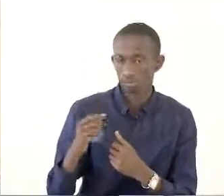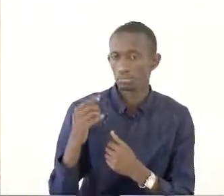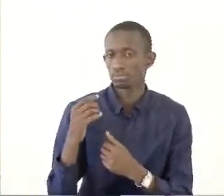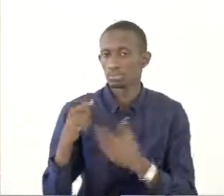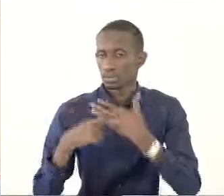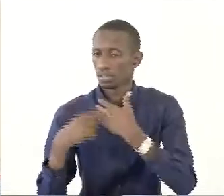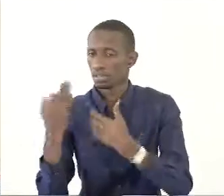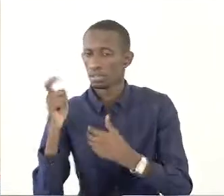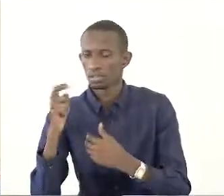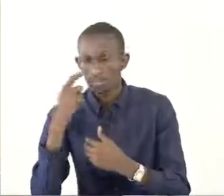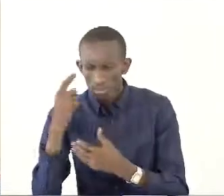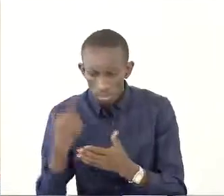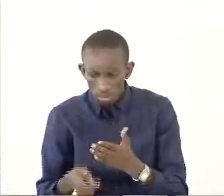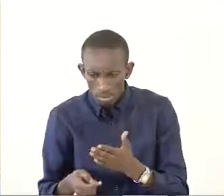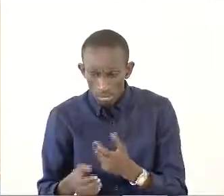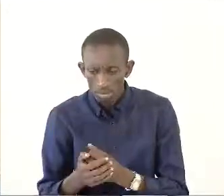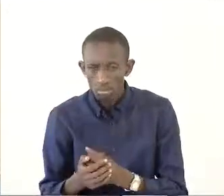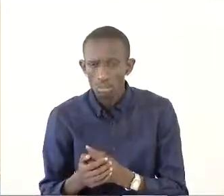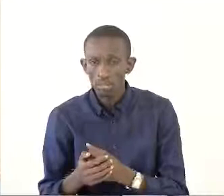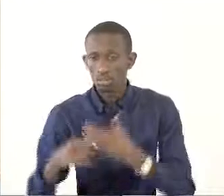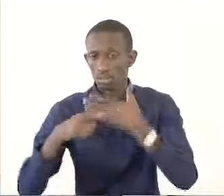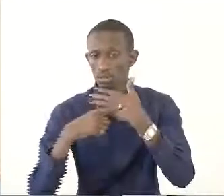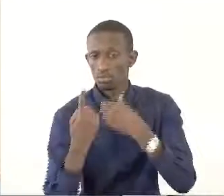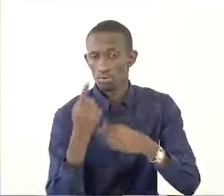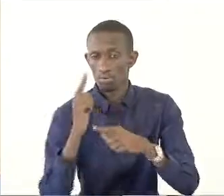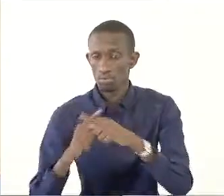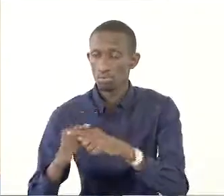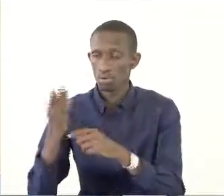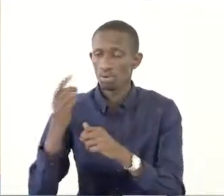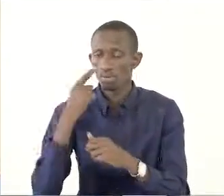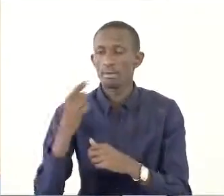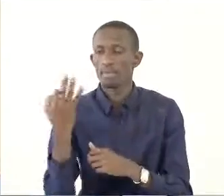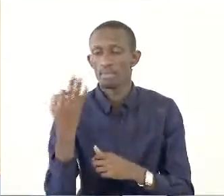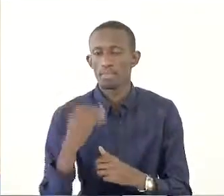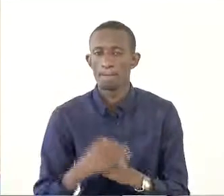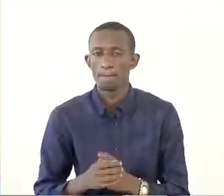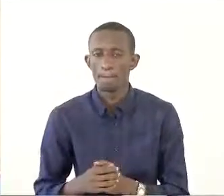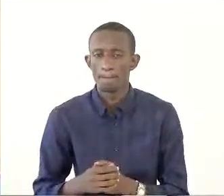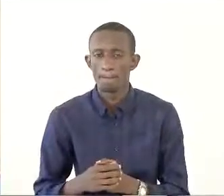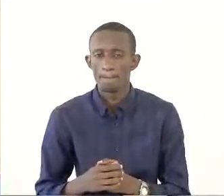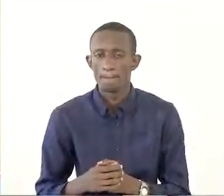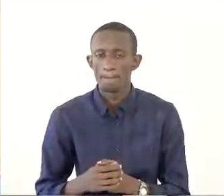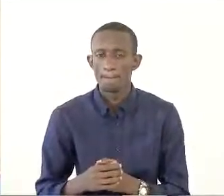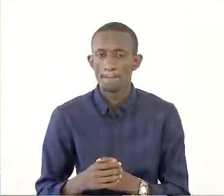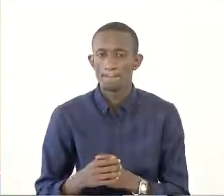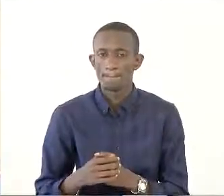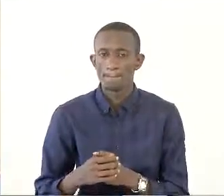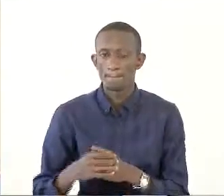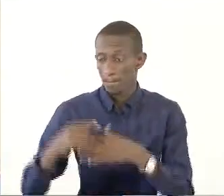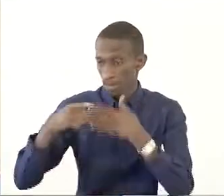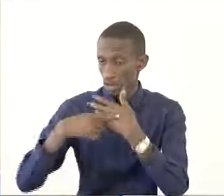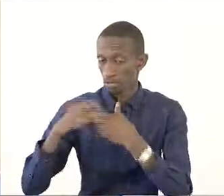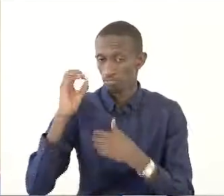do you get? I take negative 1 times here, I will get 3. This one I will get negative